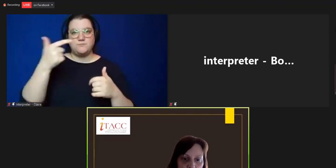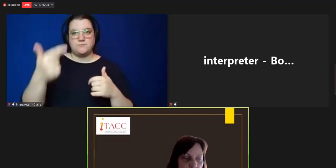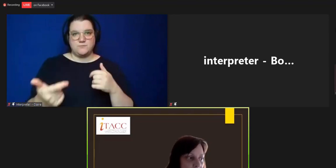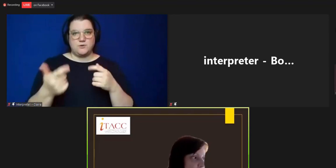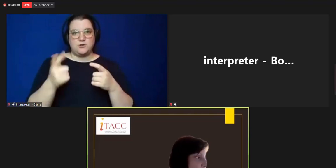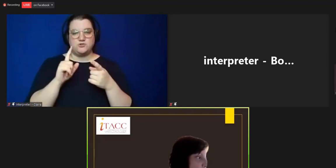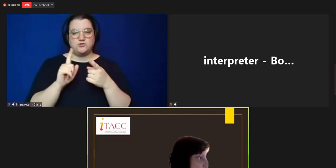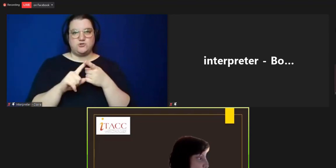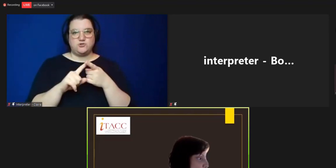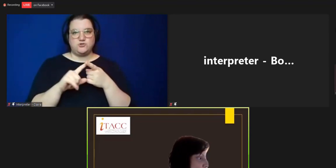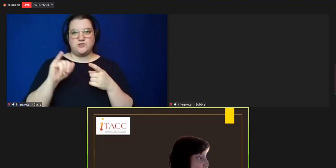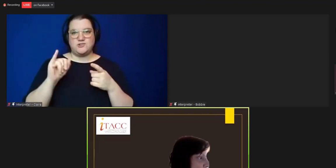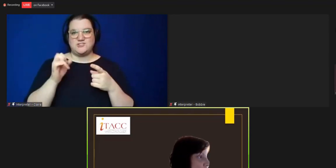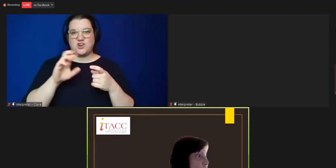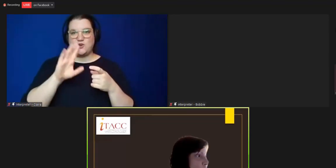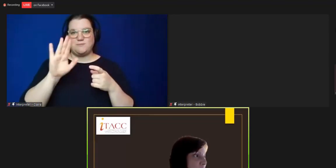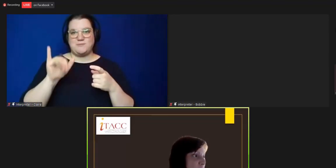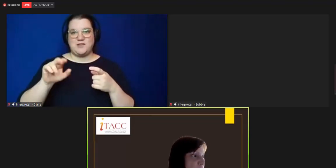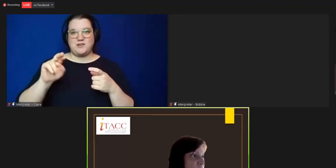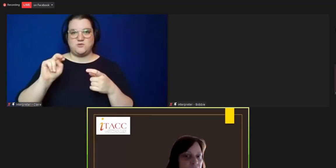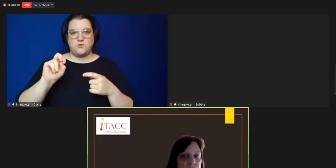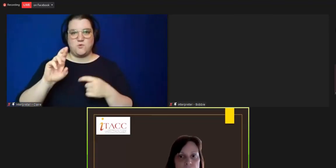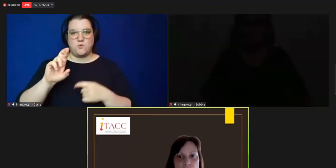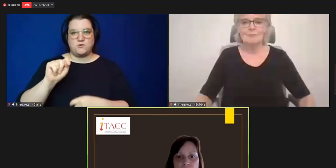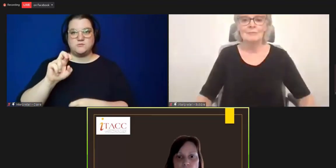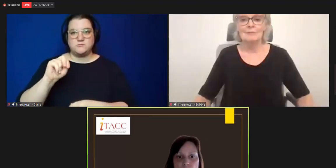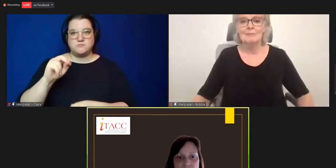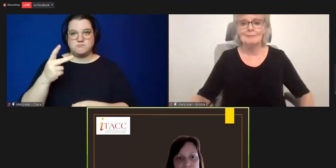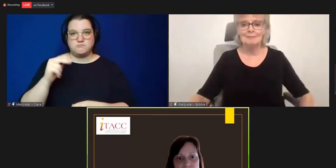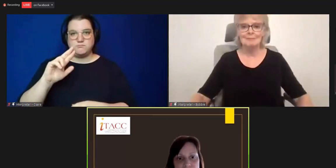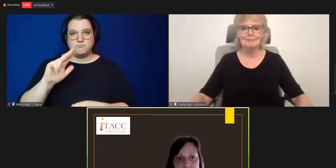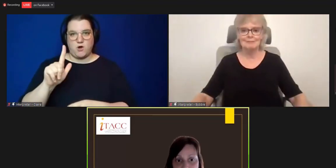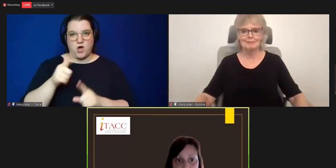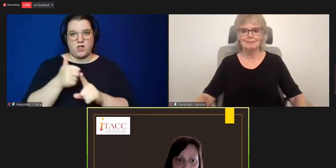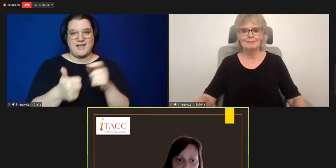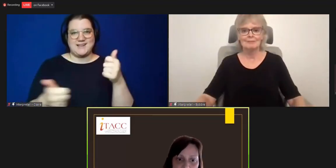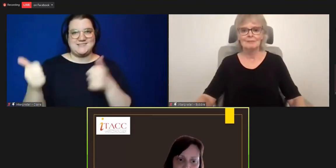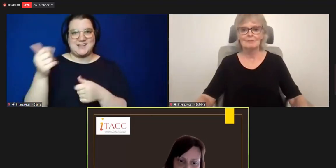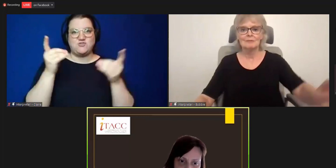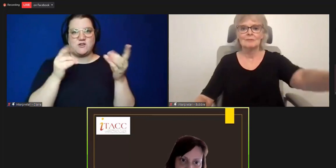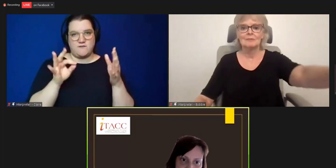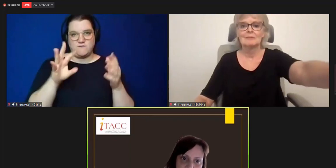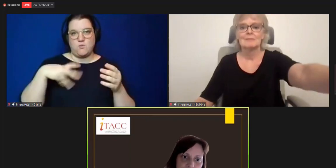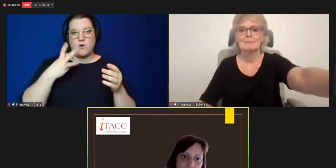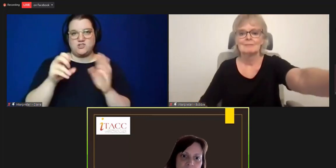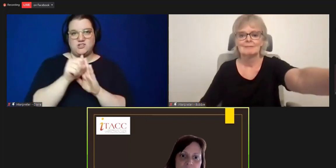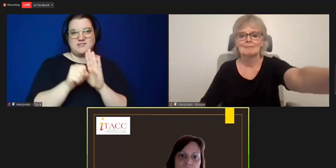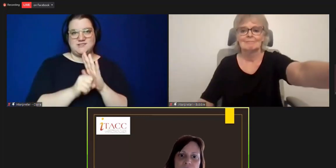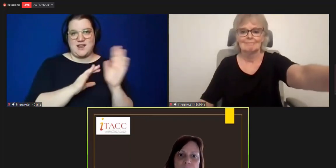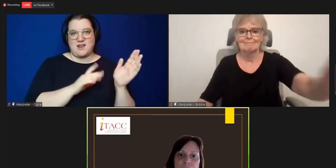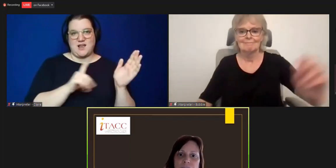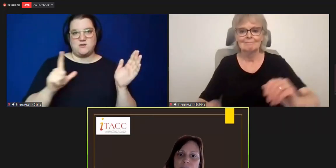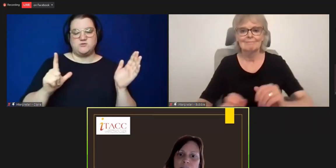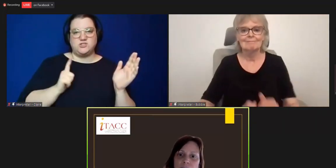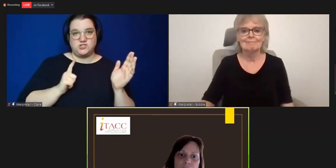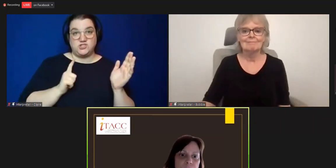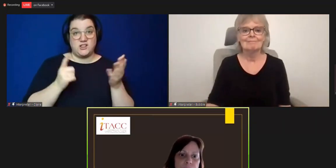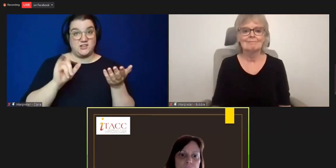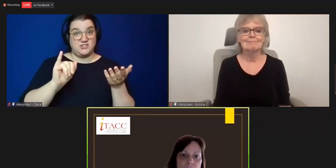to Jeremy Norden-Paul, who is the Executive Director of the Washington State Council. Jeremy,